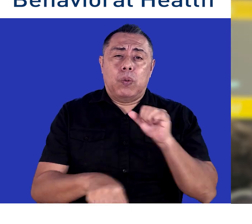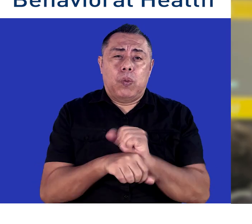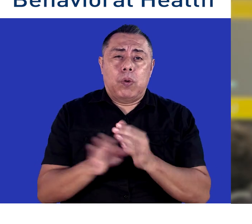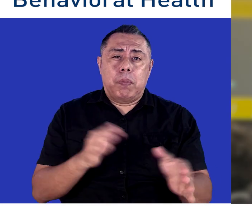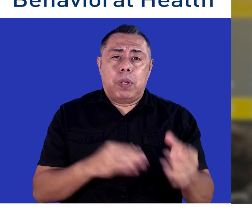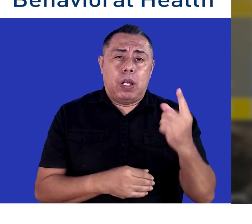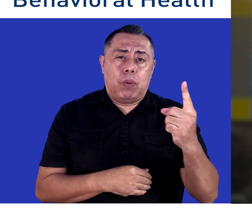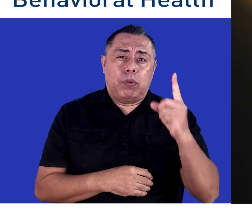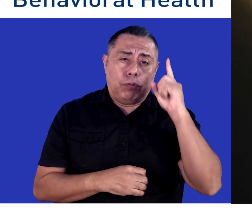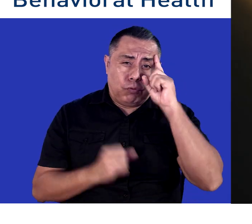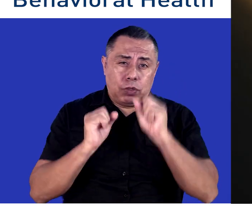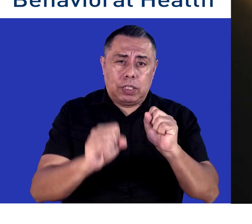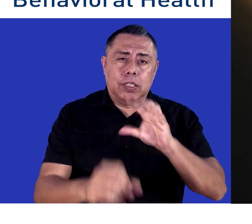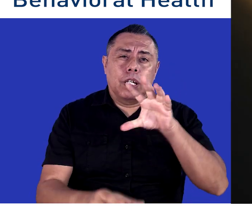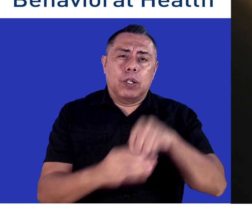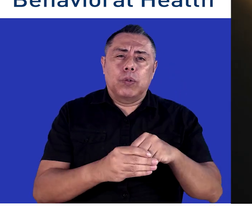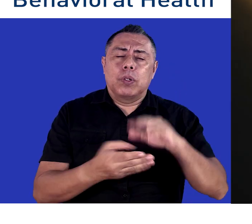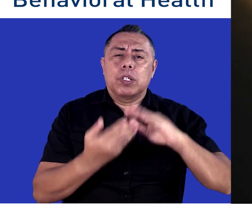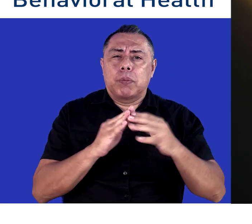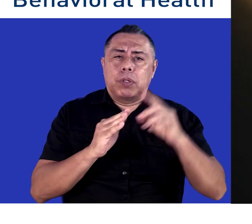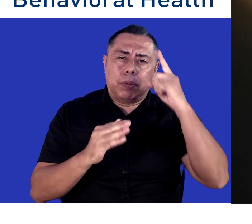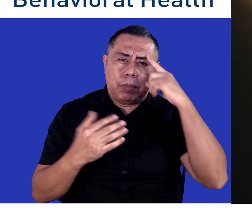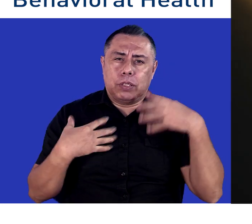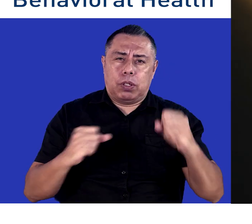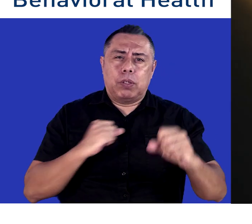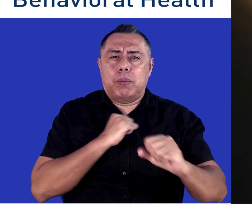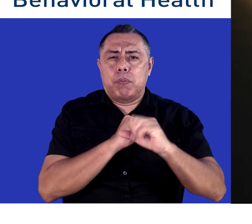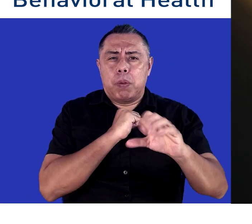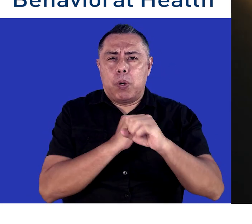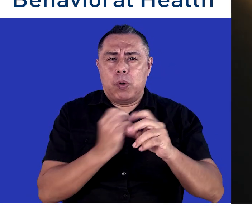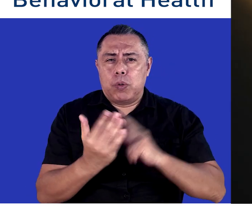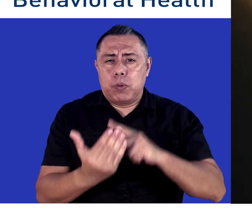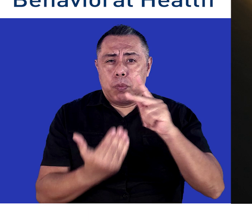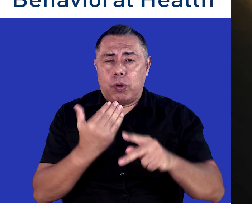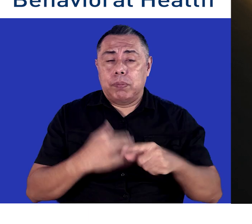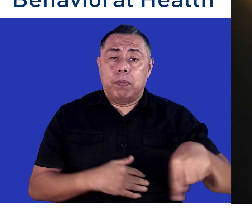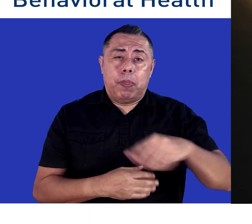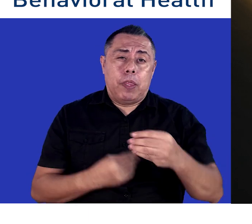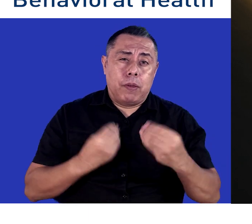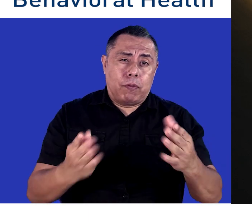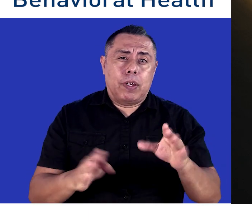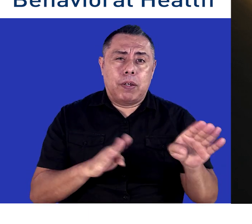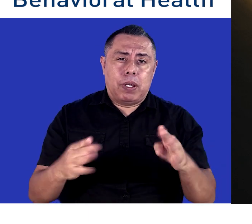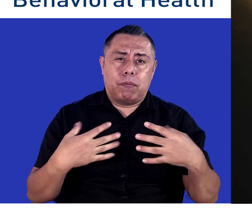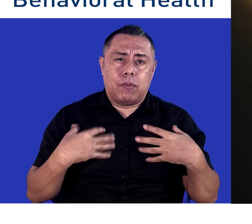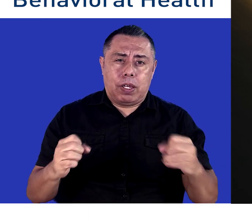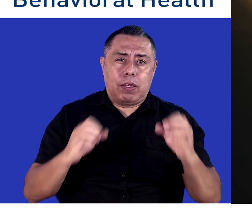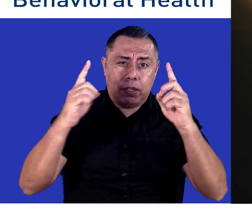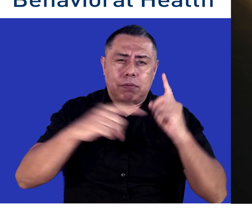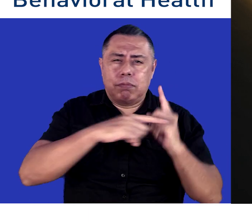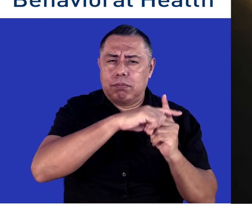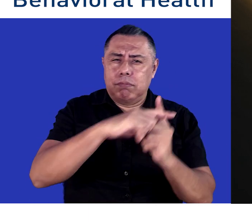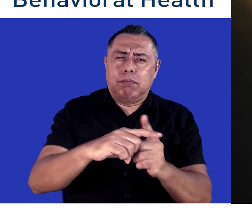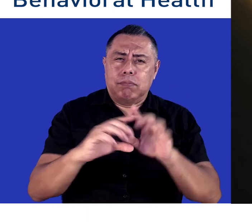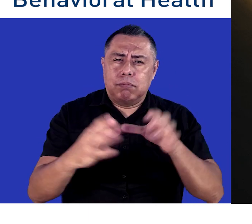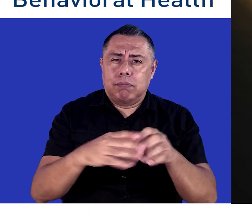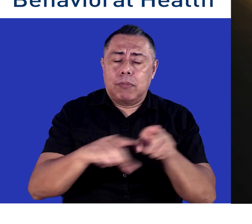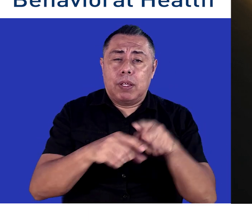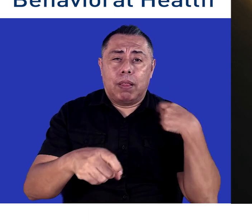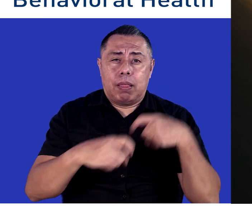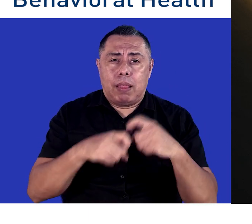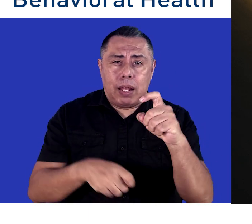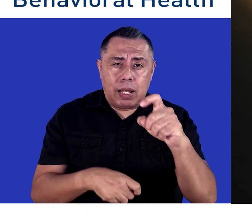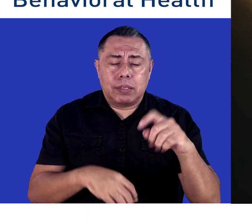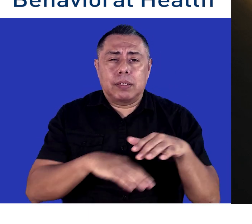Work Plan 1 strategies include community mental health promoter programs. Promoters provide behavioral health education